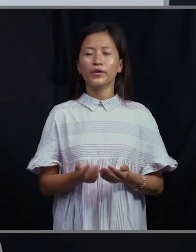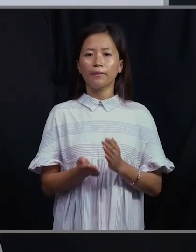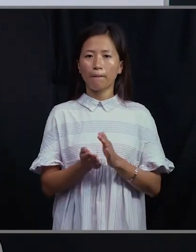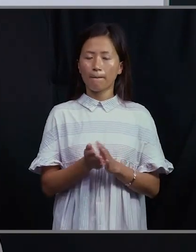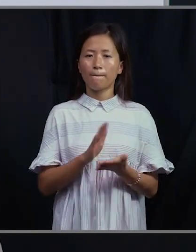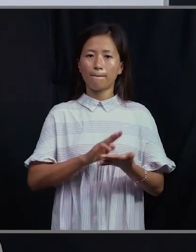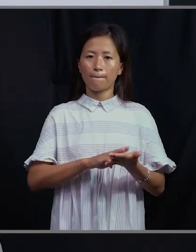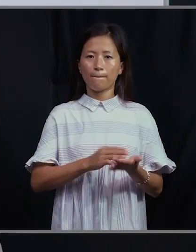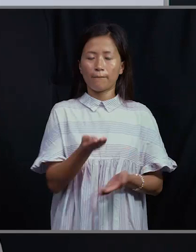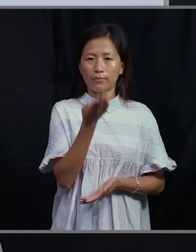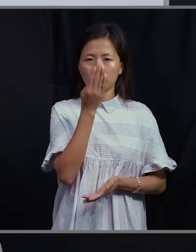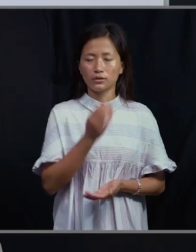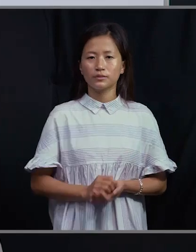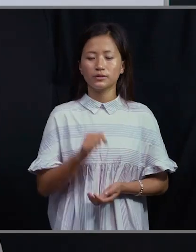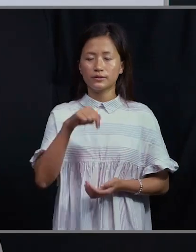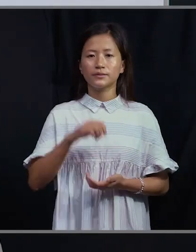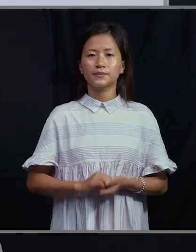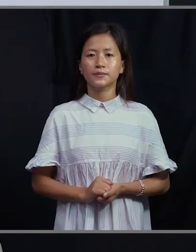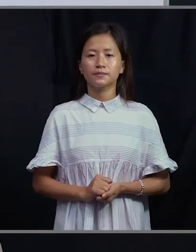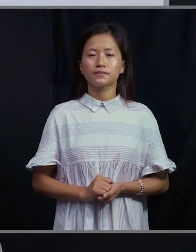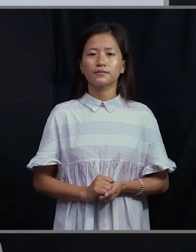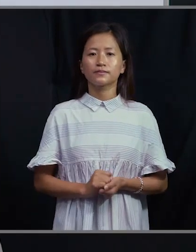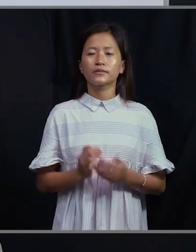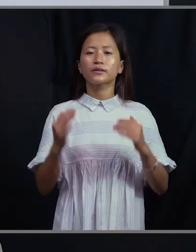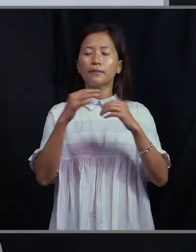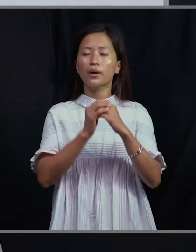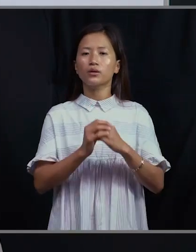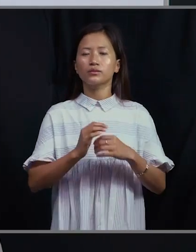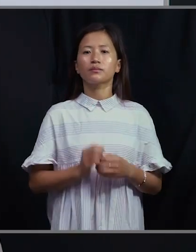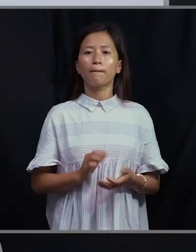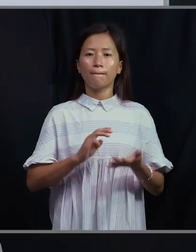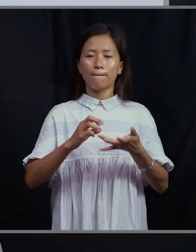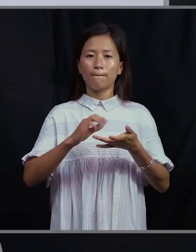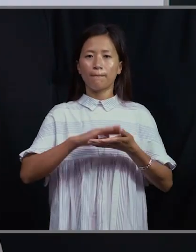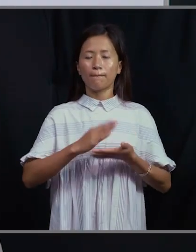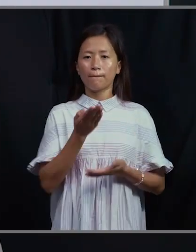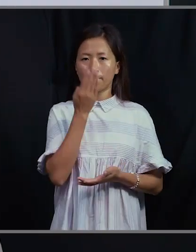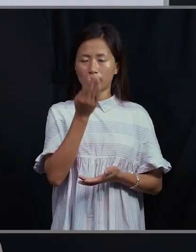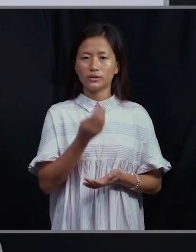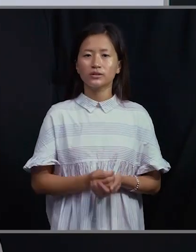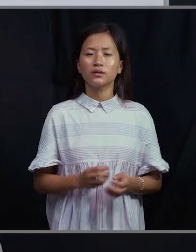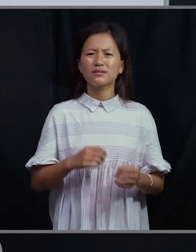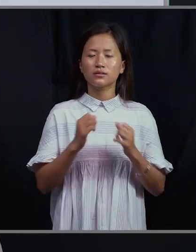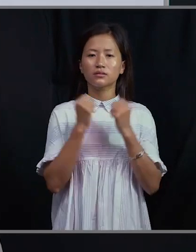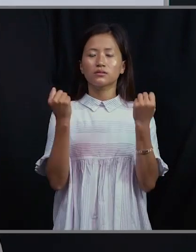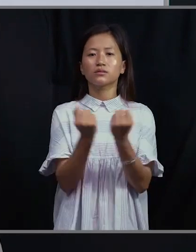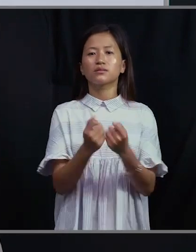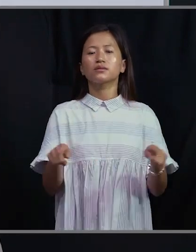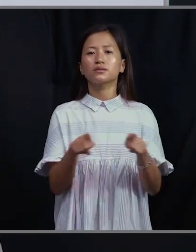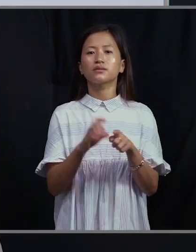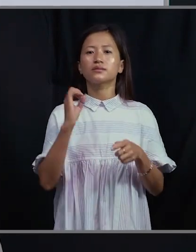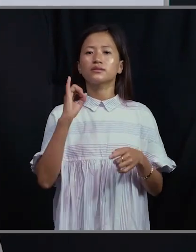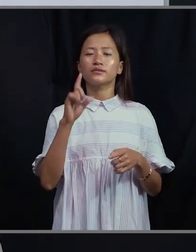here. Okay, so among the Muslims, marriage is a social as well as a